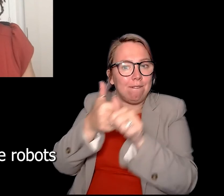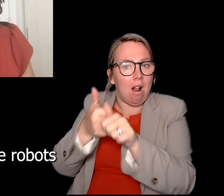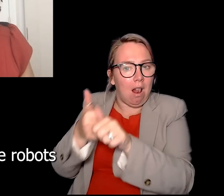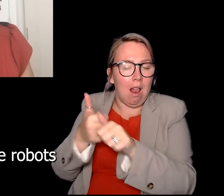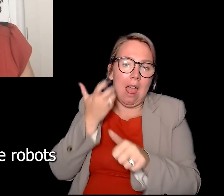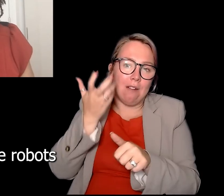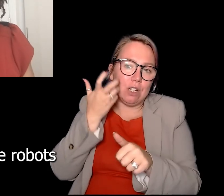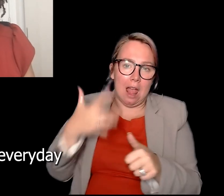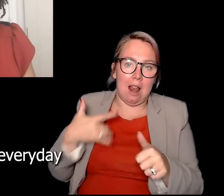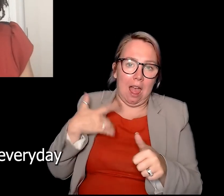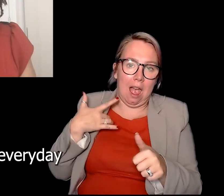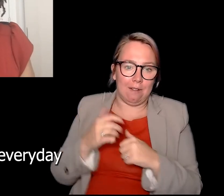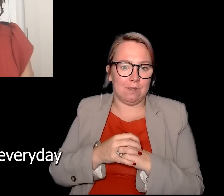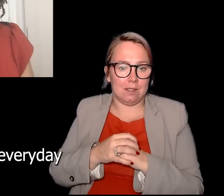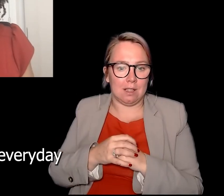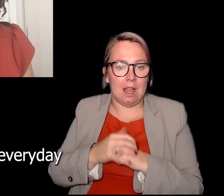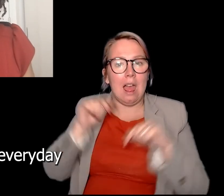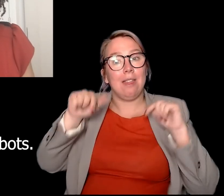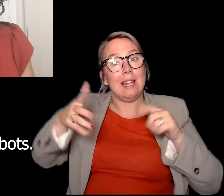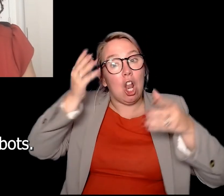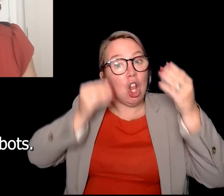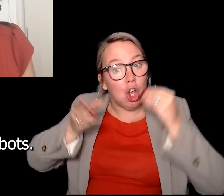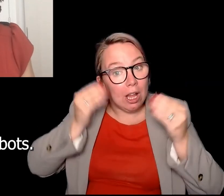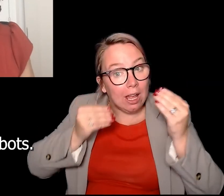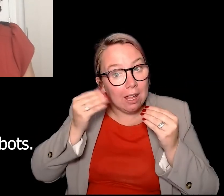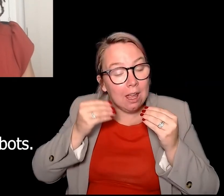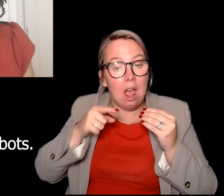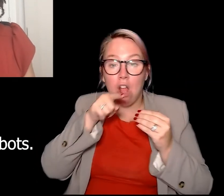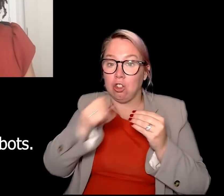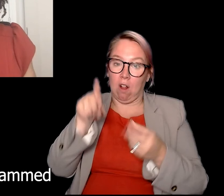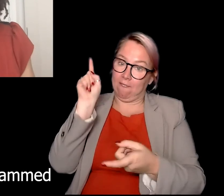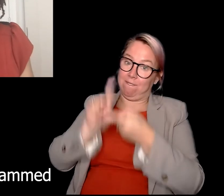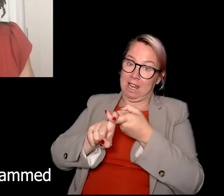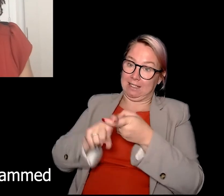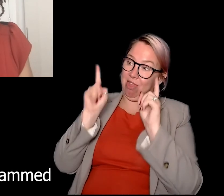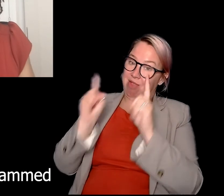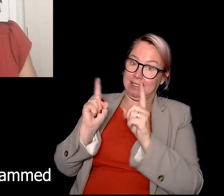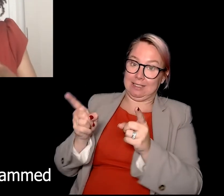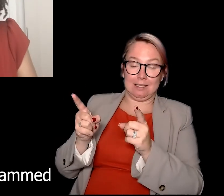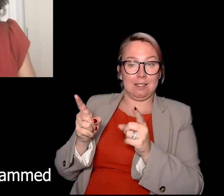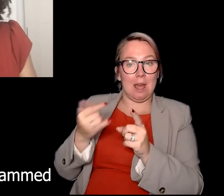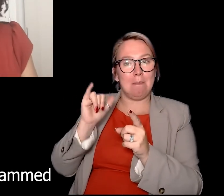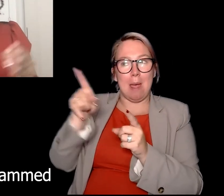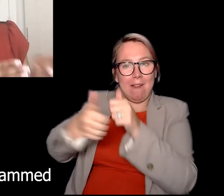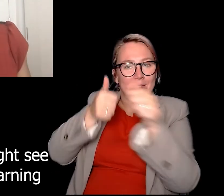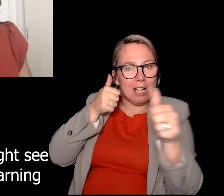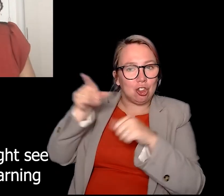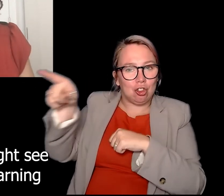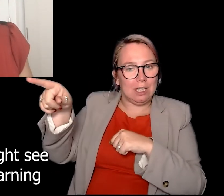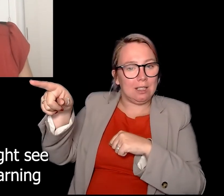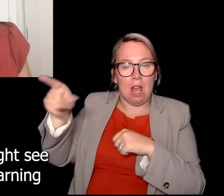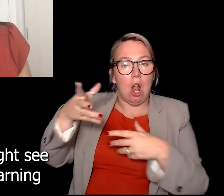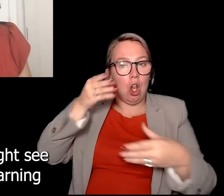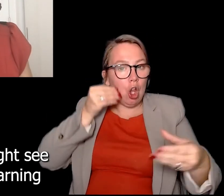is to make robots that are helpful, that can help people in their everyday lives. And these are learning robots. These aren't robots that are just like hard-coded programmed to do